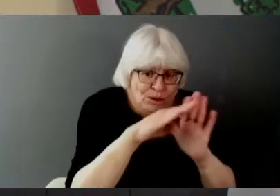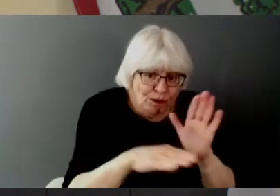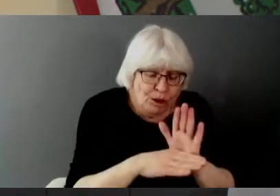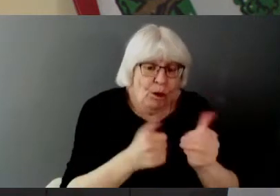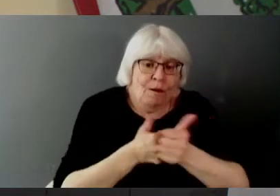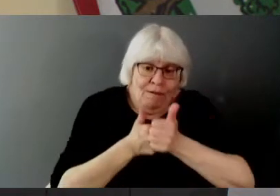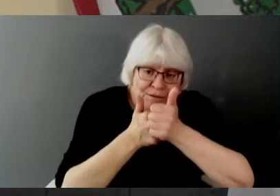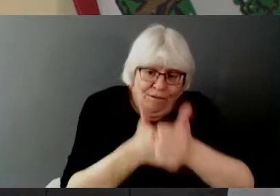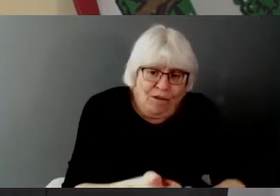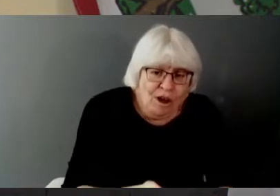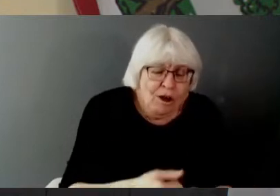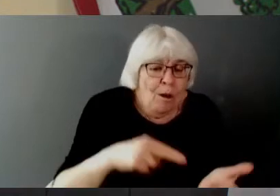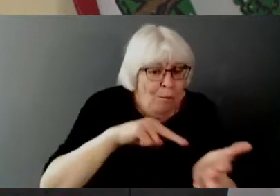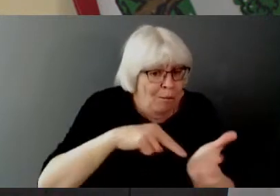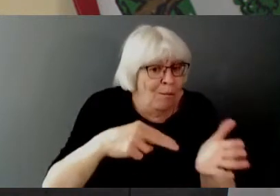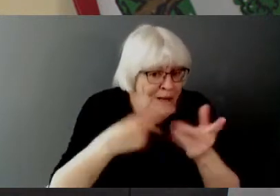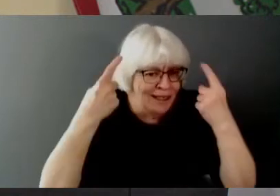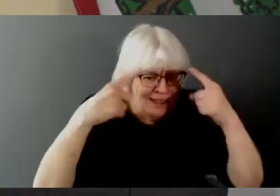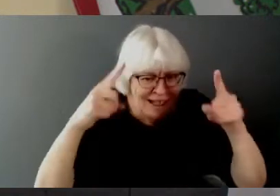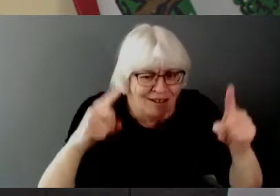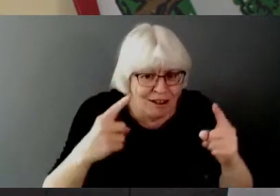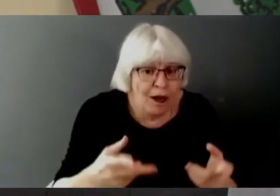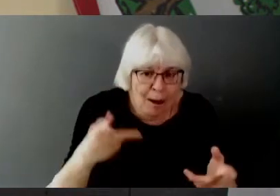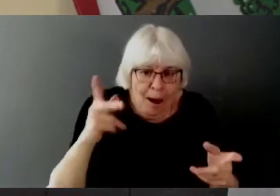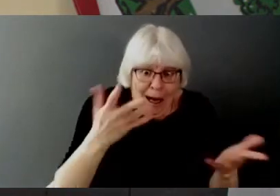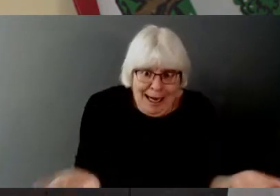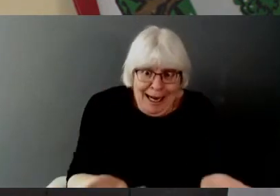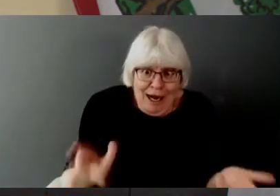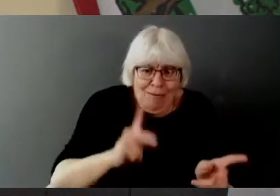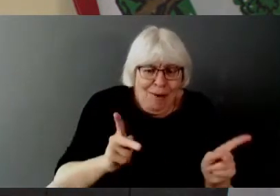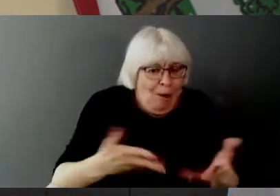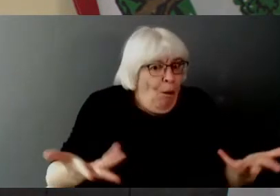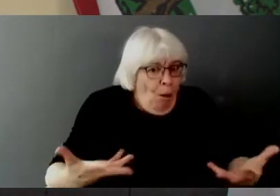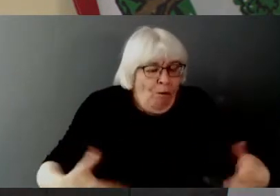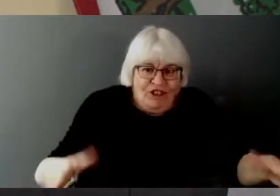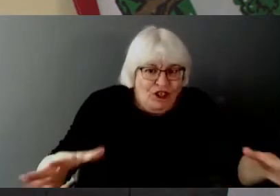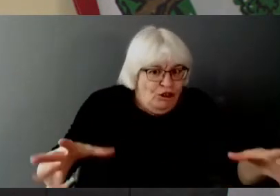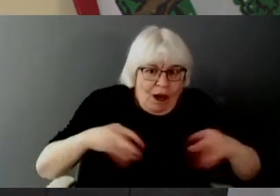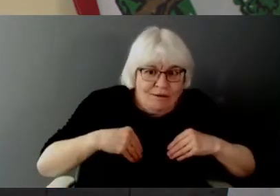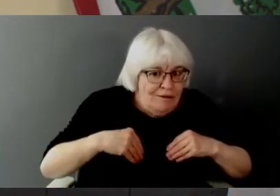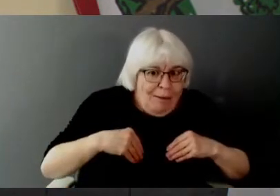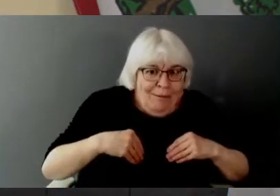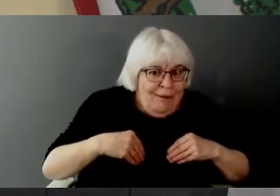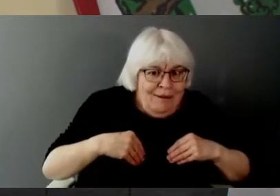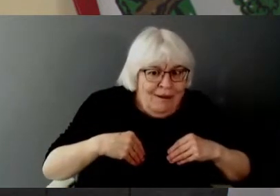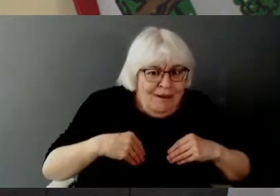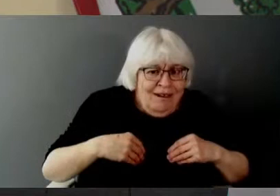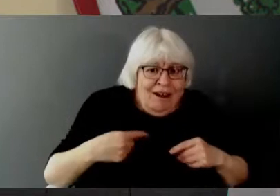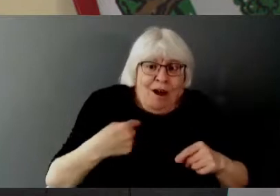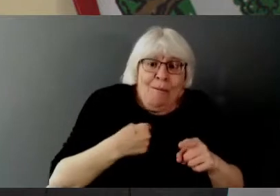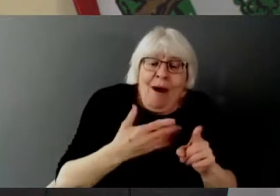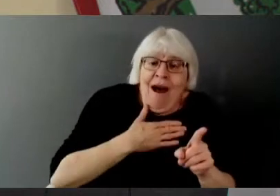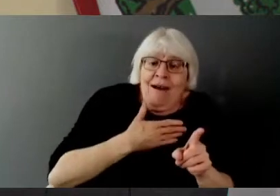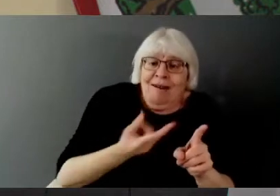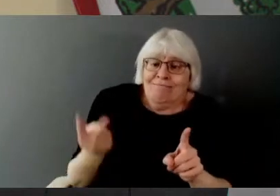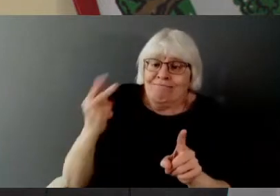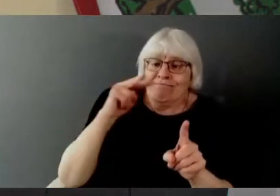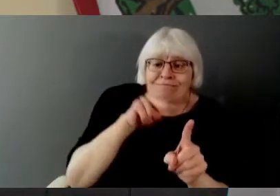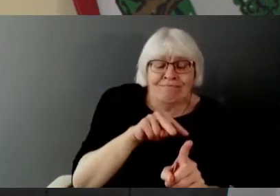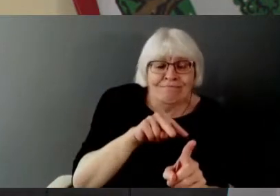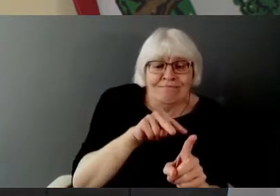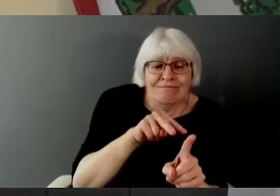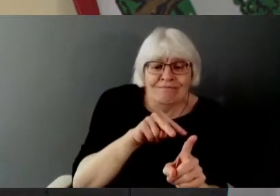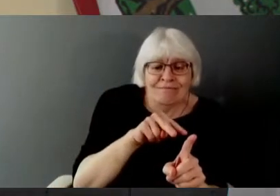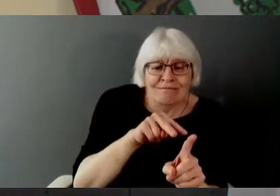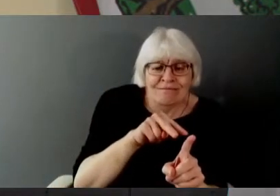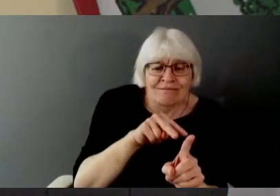here. I think what we learn here, at least from my perspective, is when you see a spike in cases